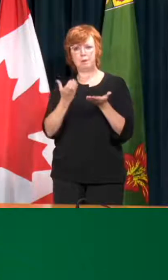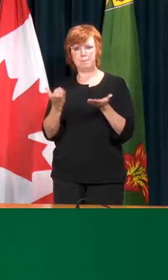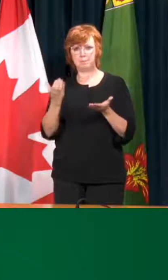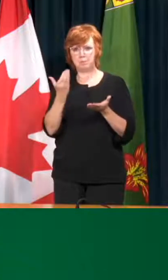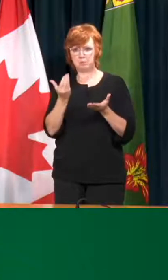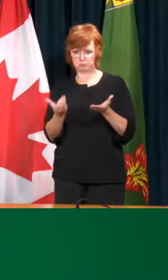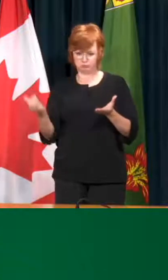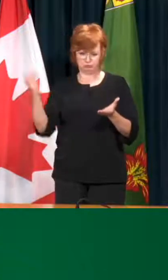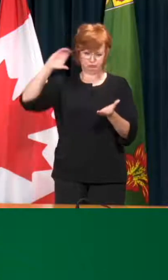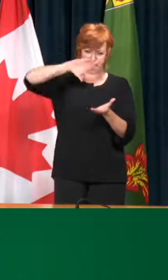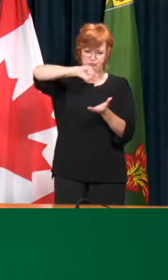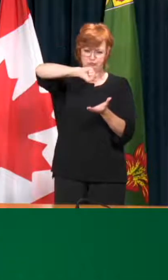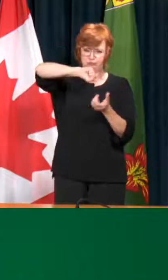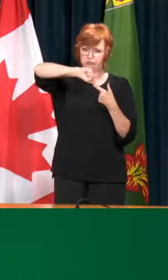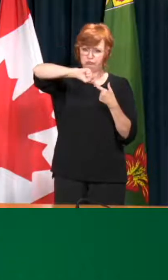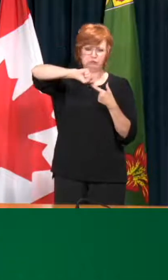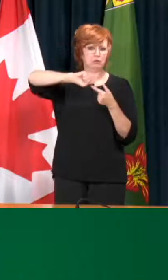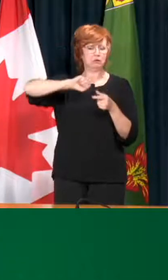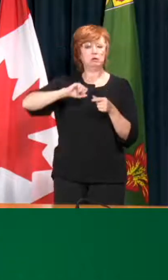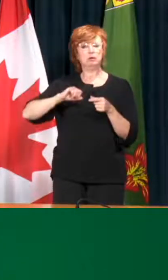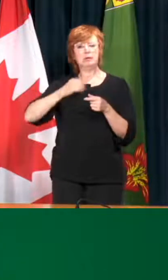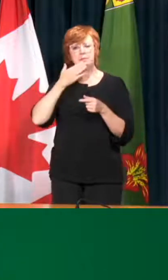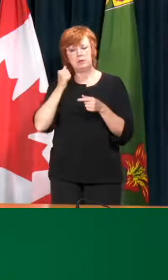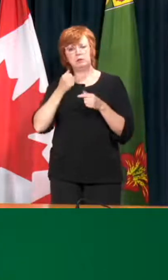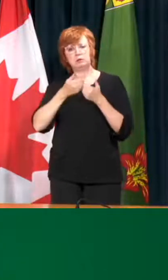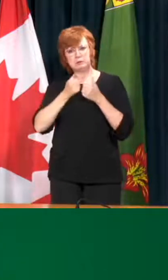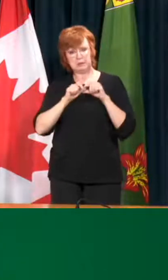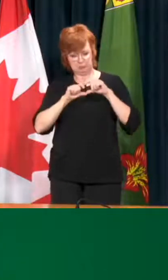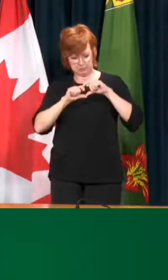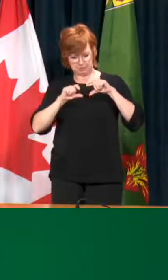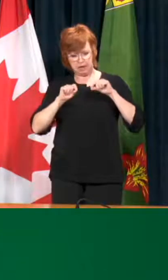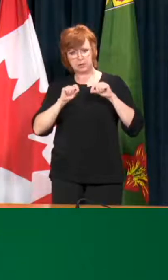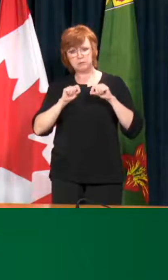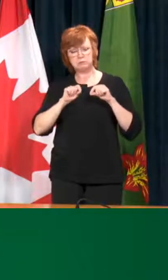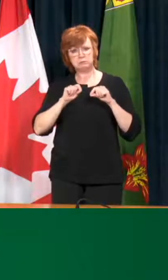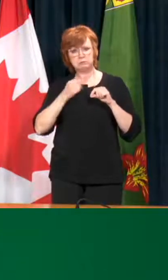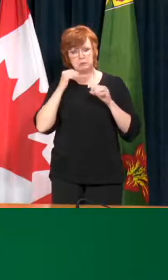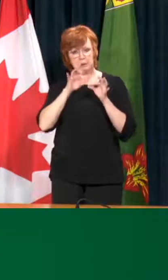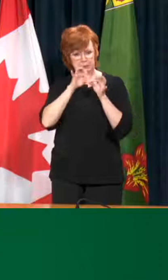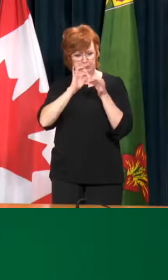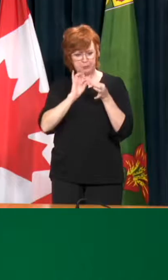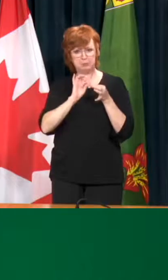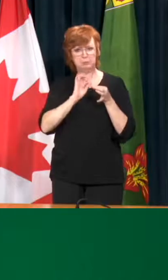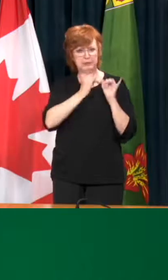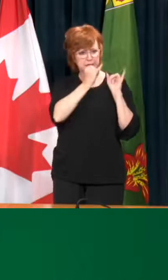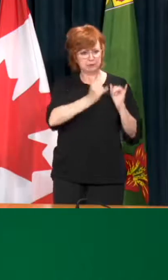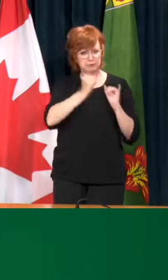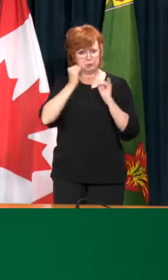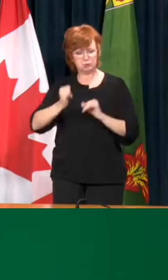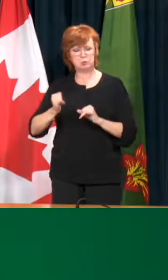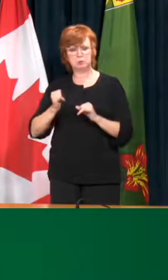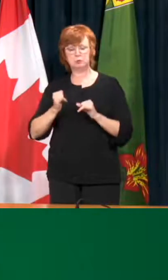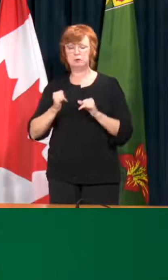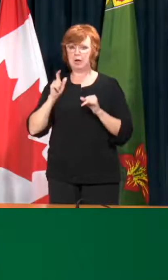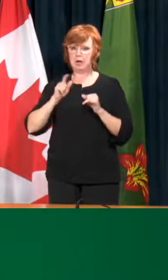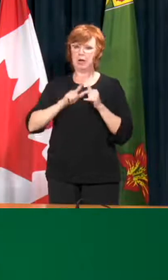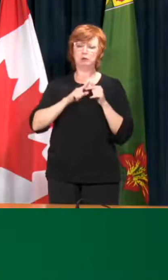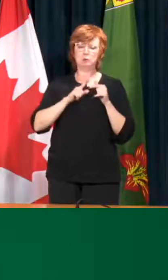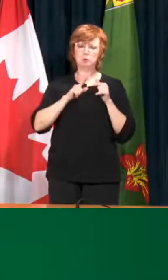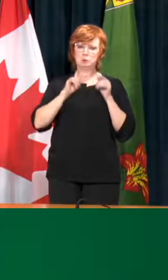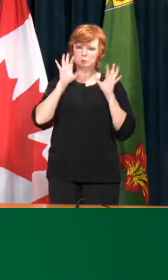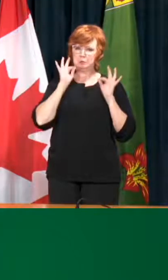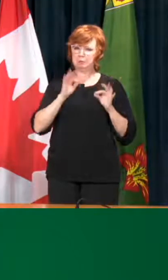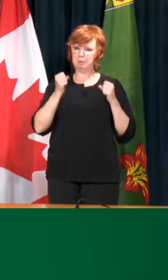we are confident that things are progressing fine as part of phase 4, we will certainly, as will other jurisdictions, start looking at